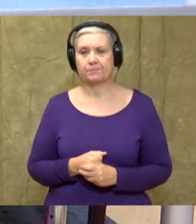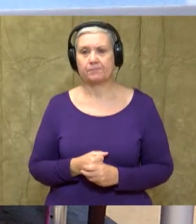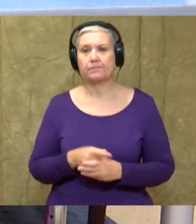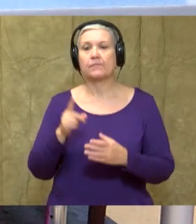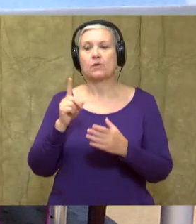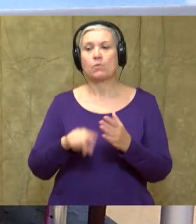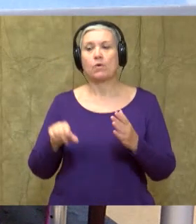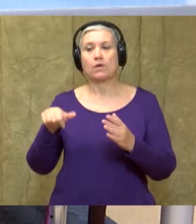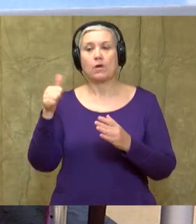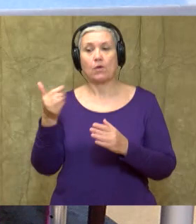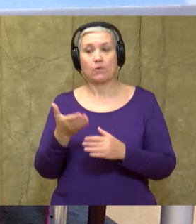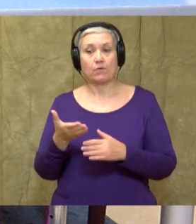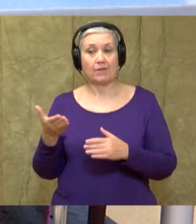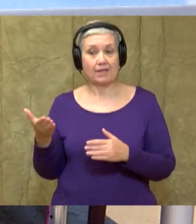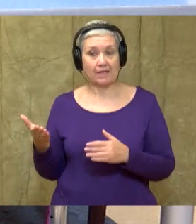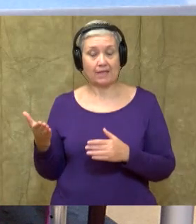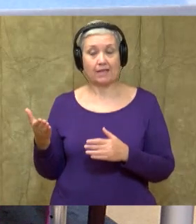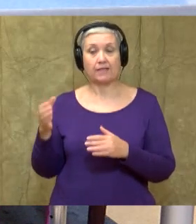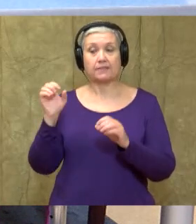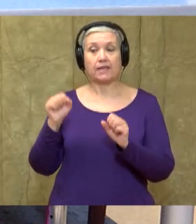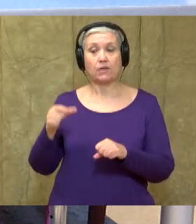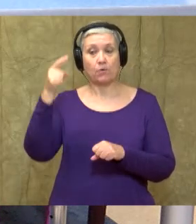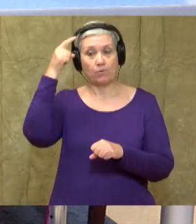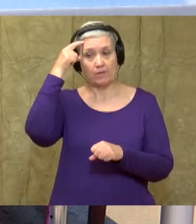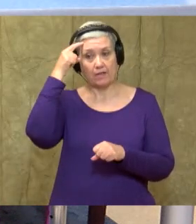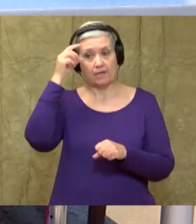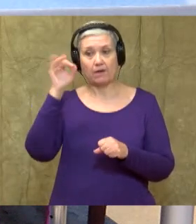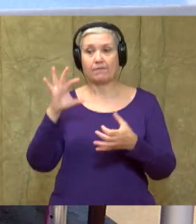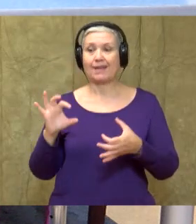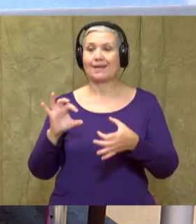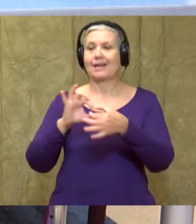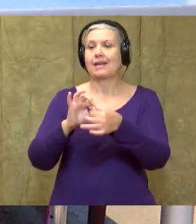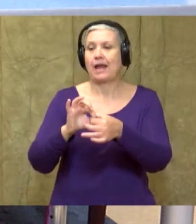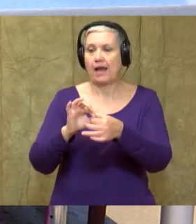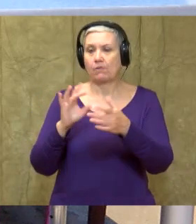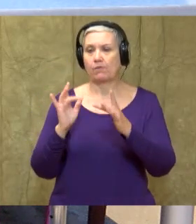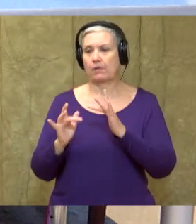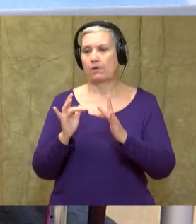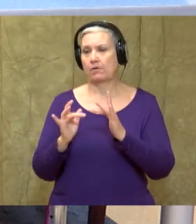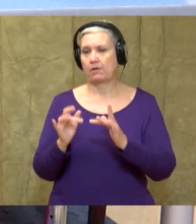other things can you think of that people use that are connected to the internet?